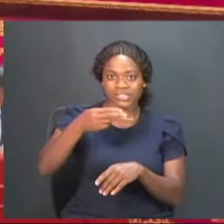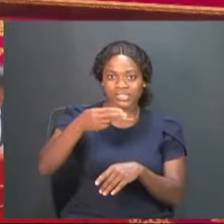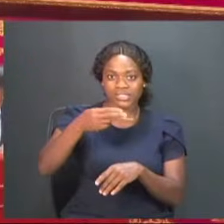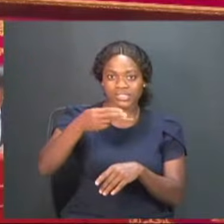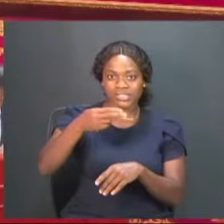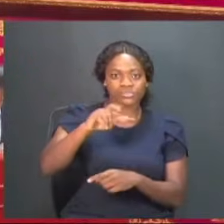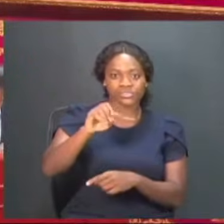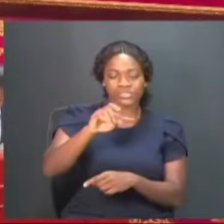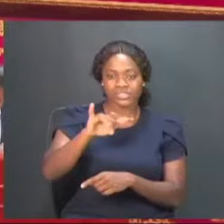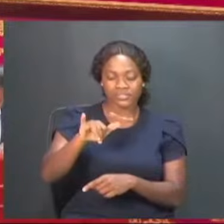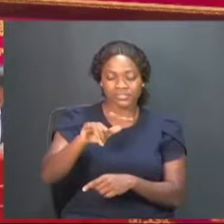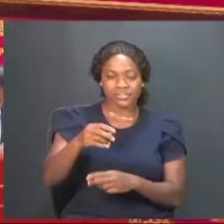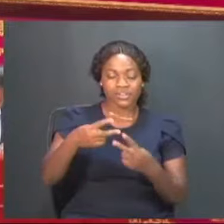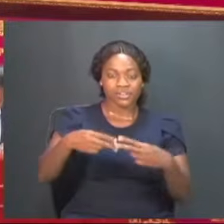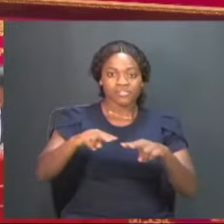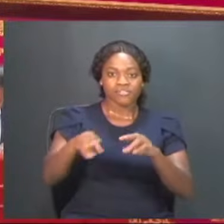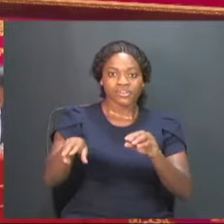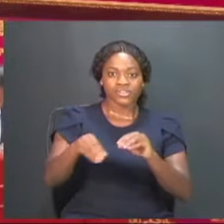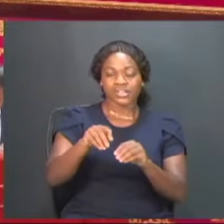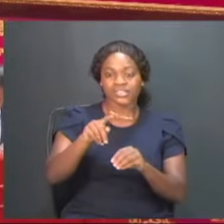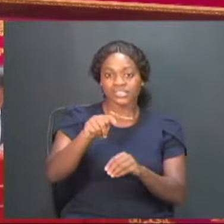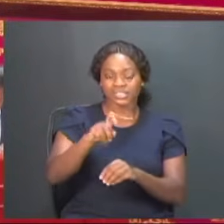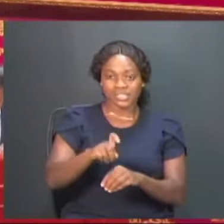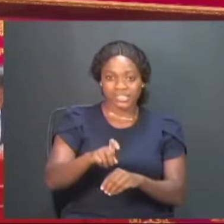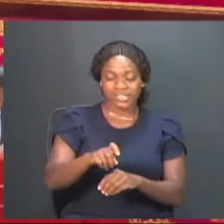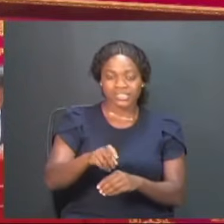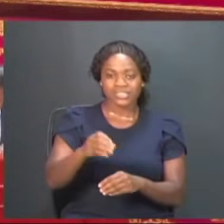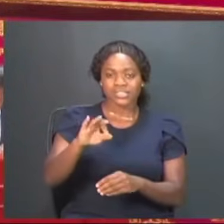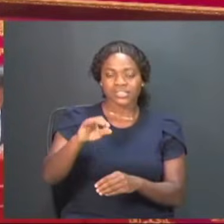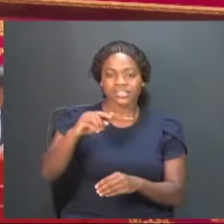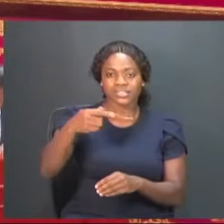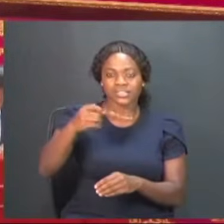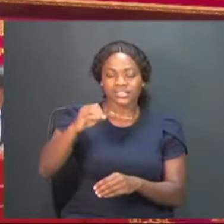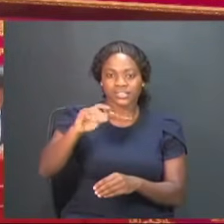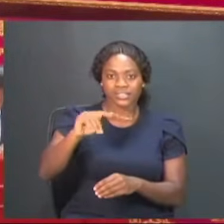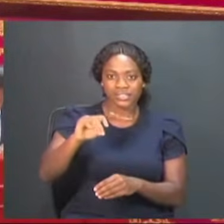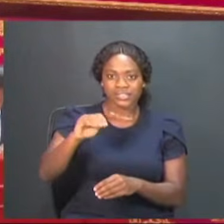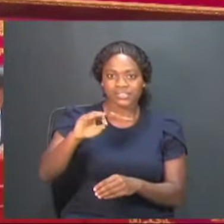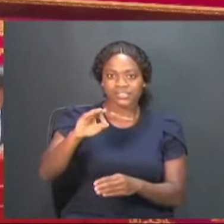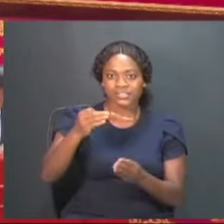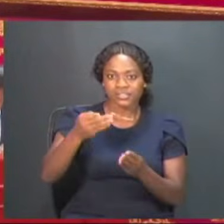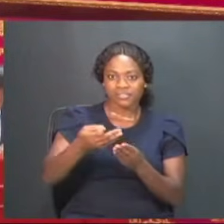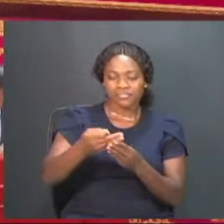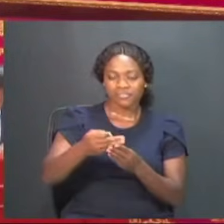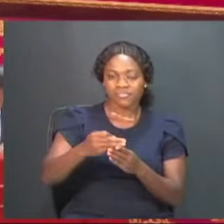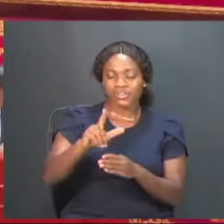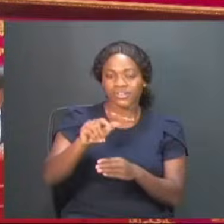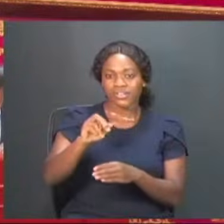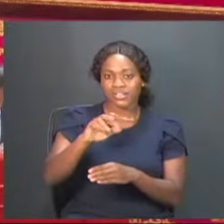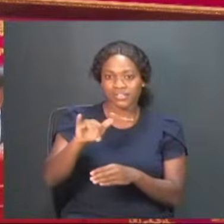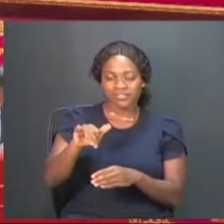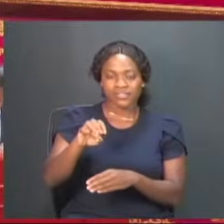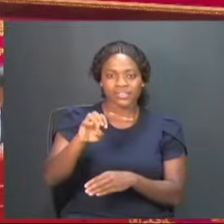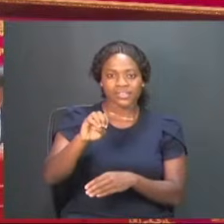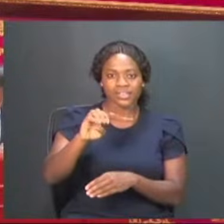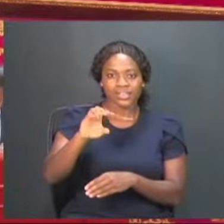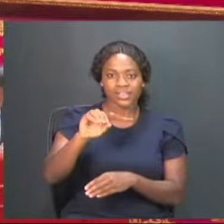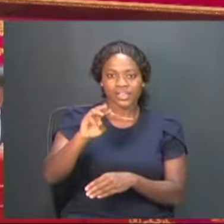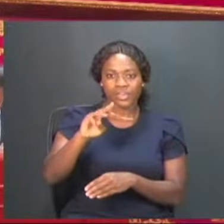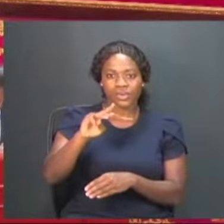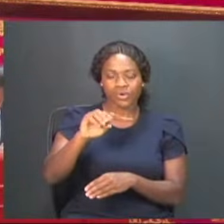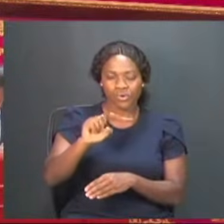levy, value added tax, get fund levy, ECOWAS levy, AU levy, and EXIM levy on